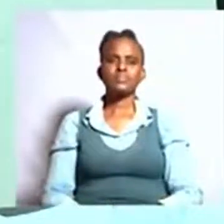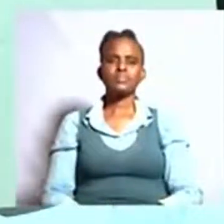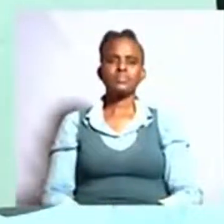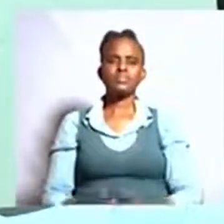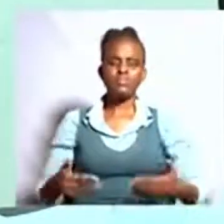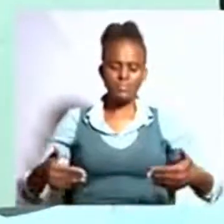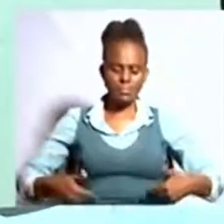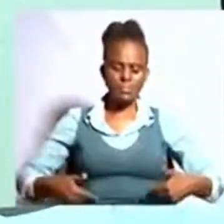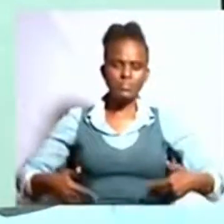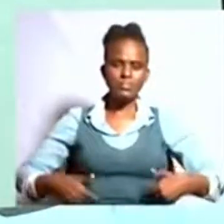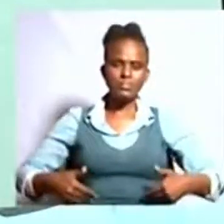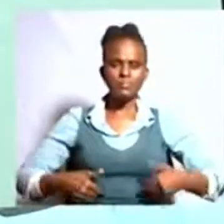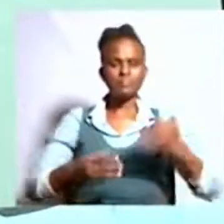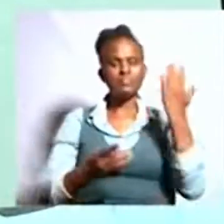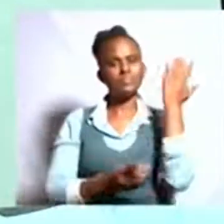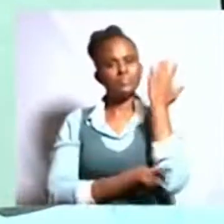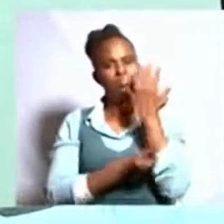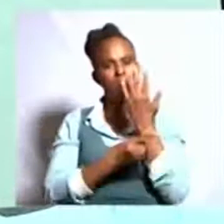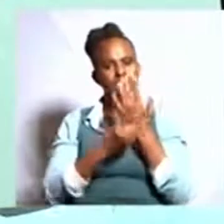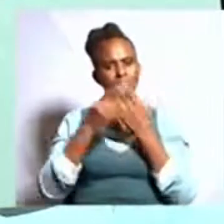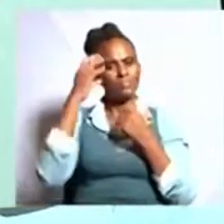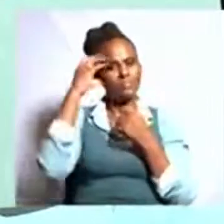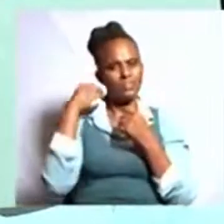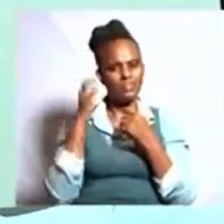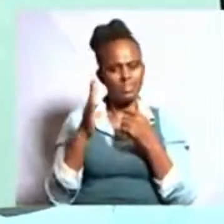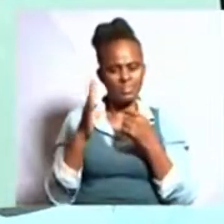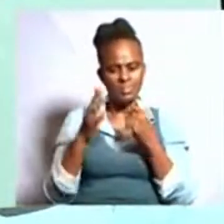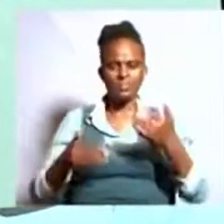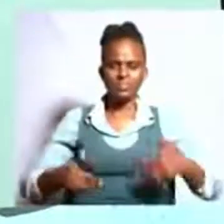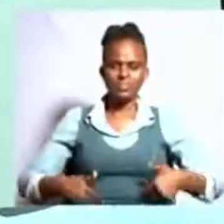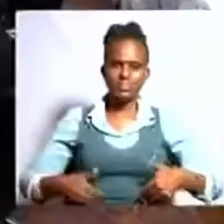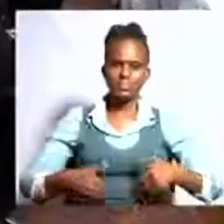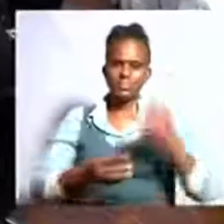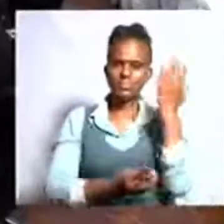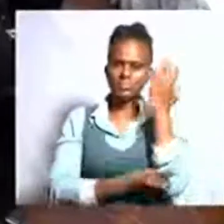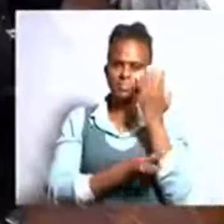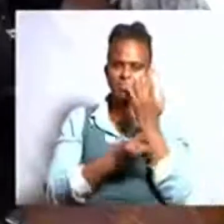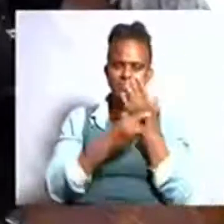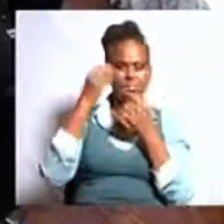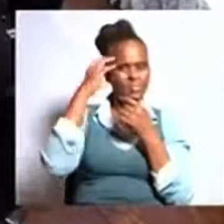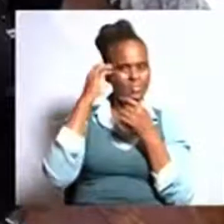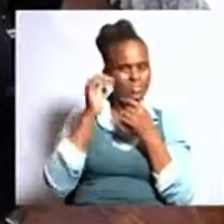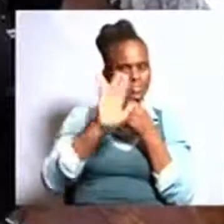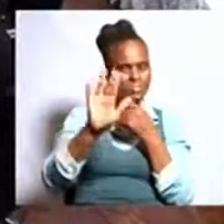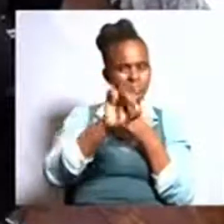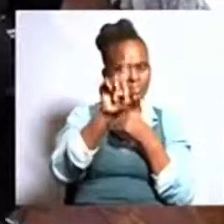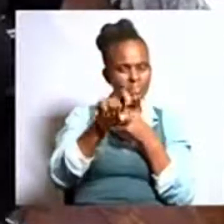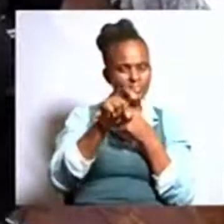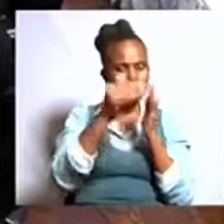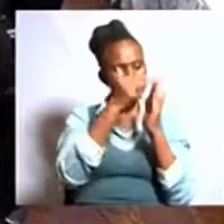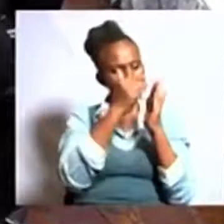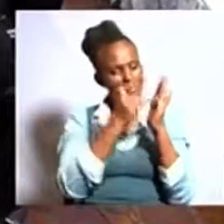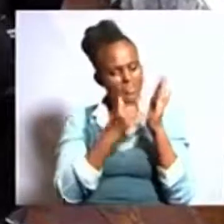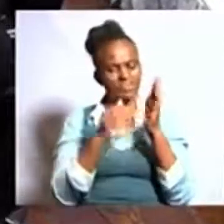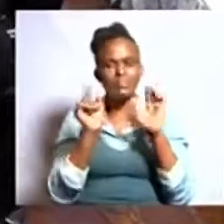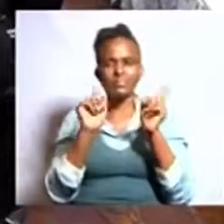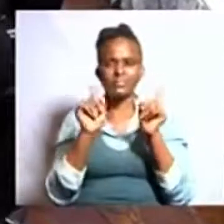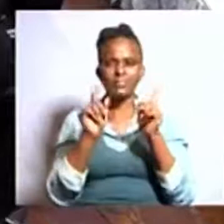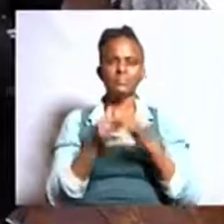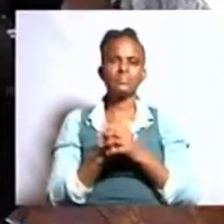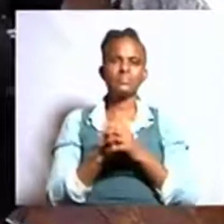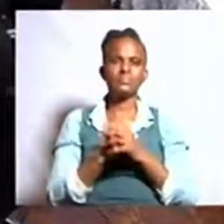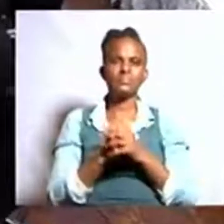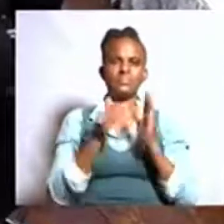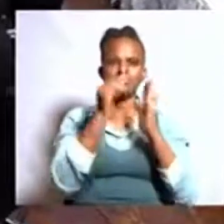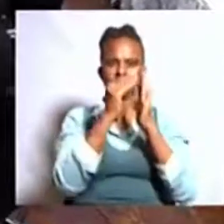Youth Development Officer? Youth Development Officer, take up that question. Where are the guidelines? Where